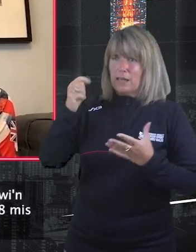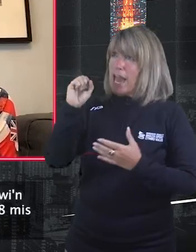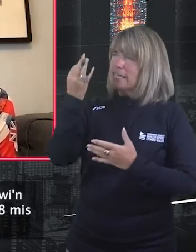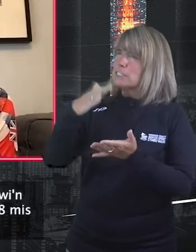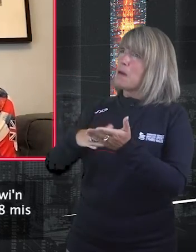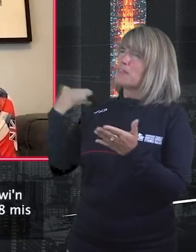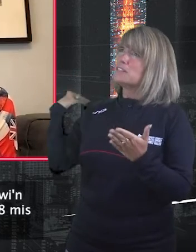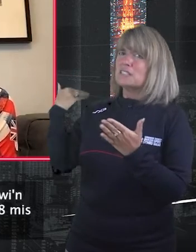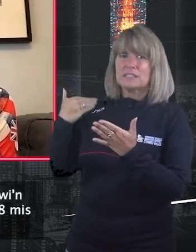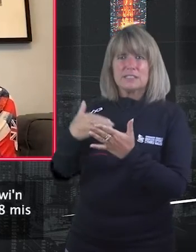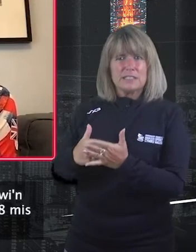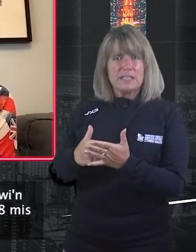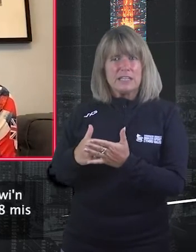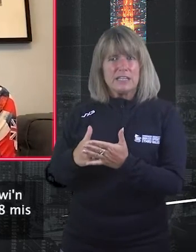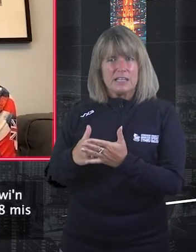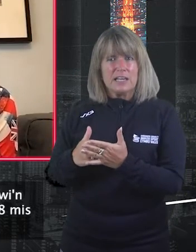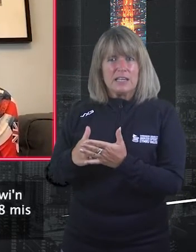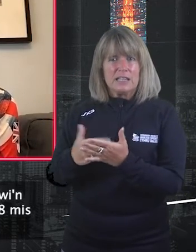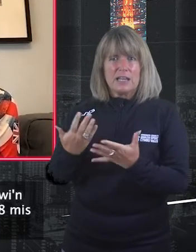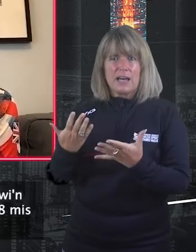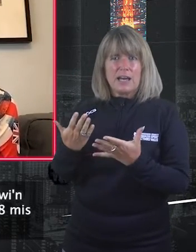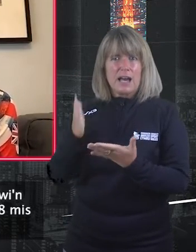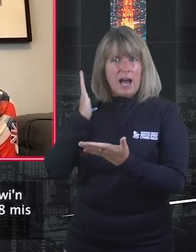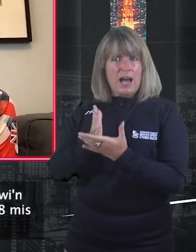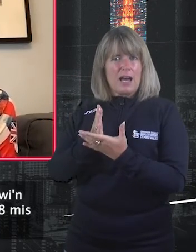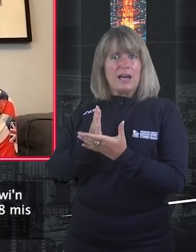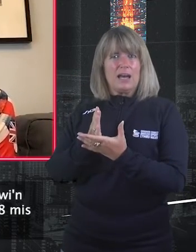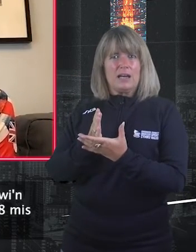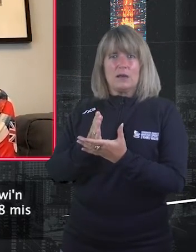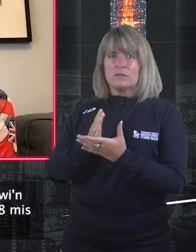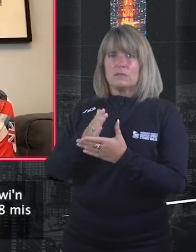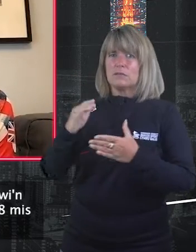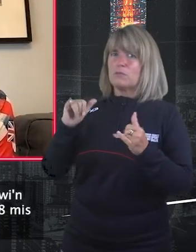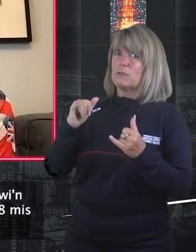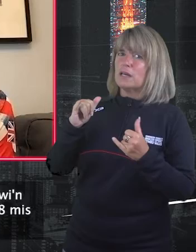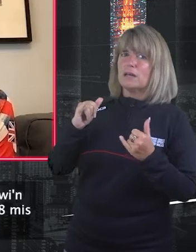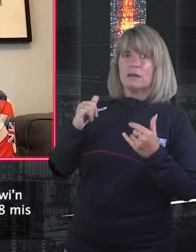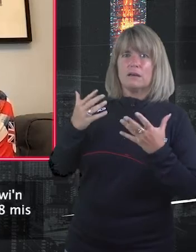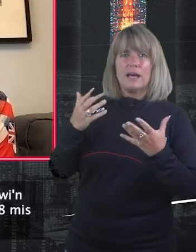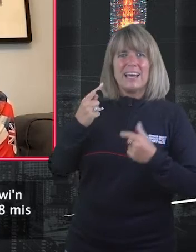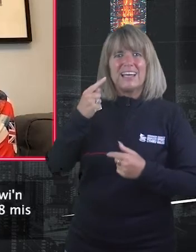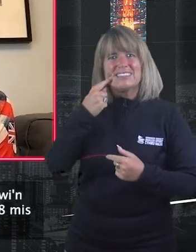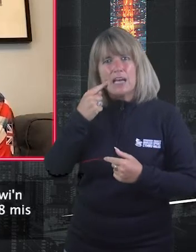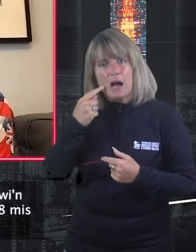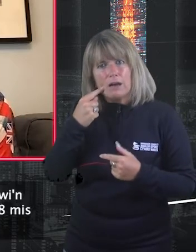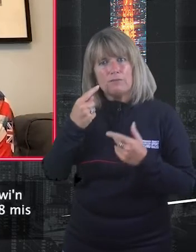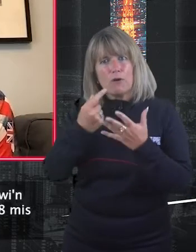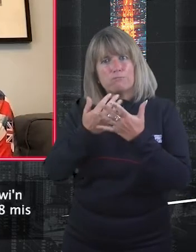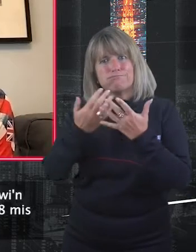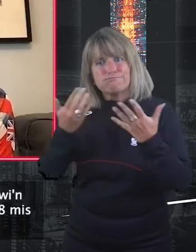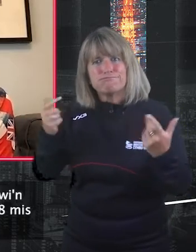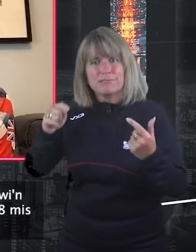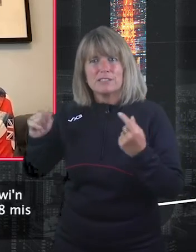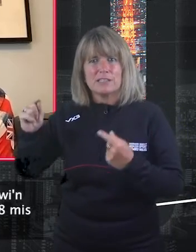time for everyone really, and you know, I think kind of on the grand scheme of things, you know, kind of